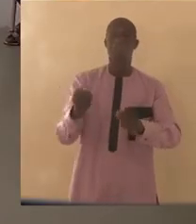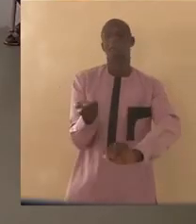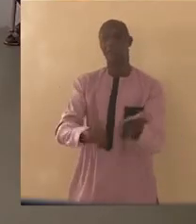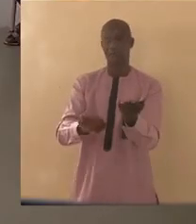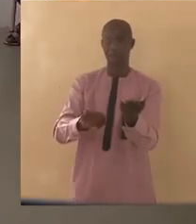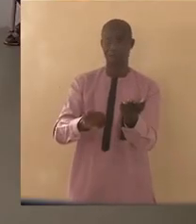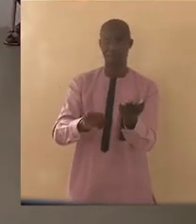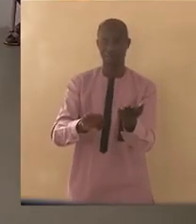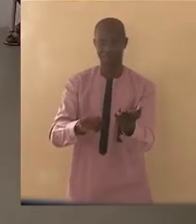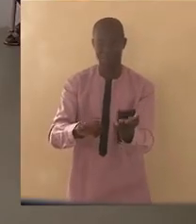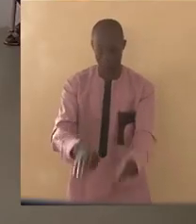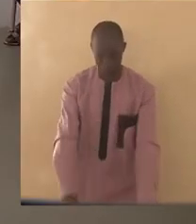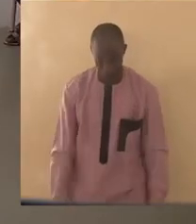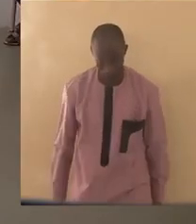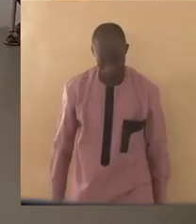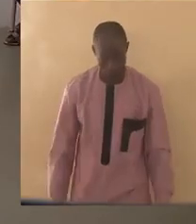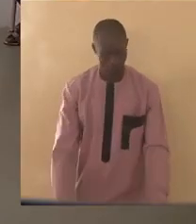die.